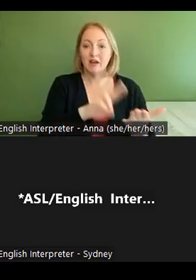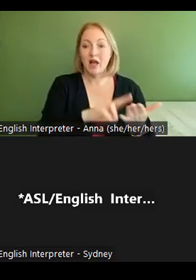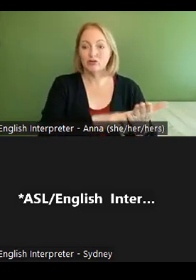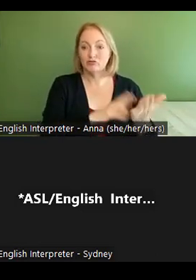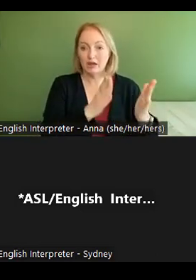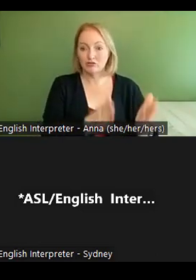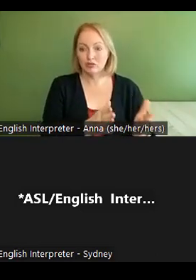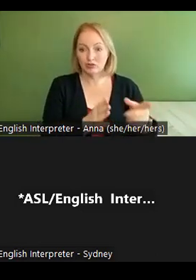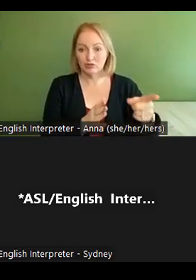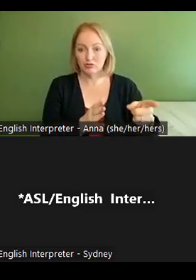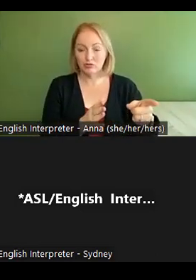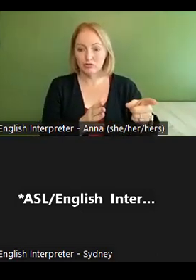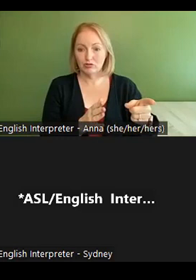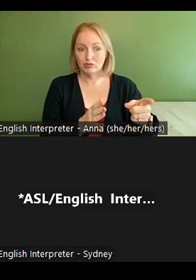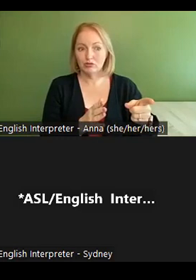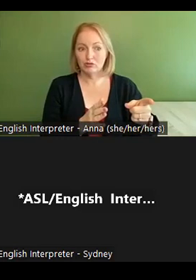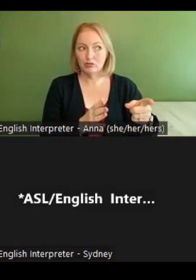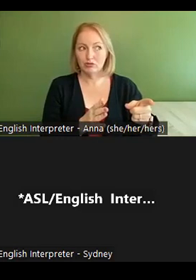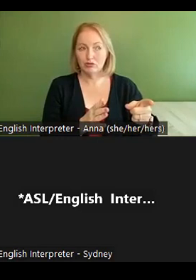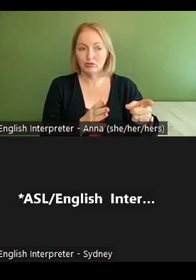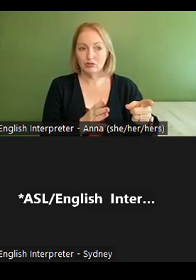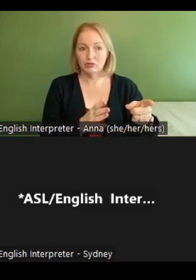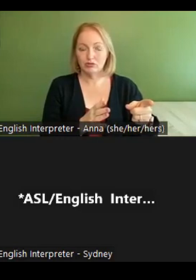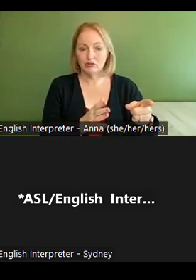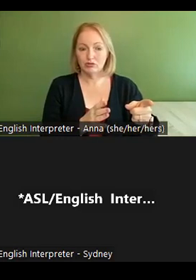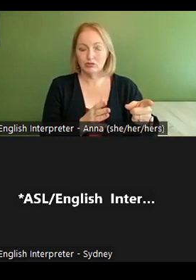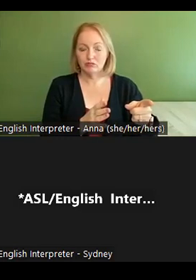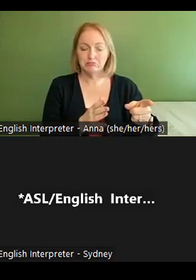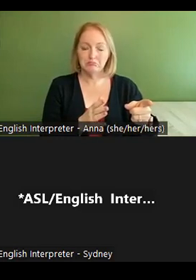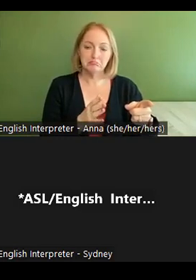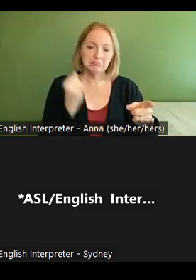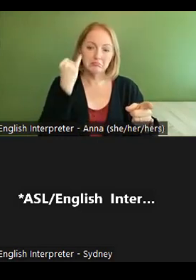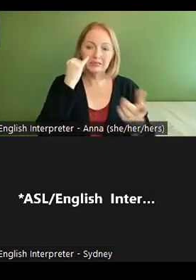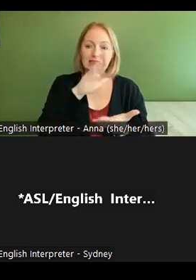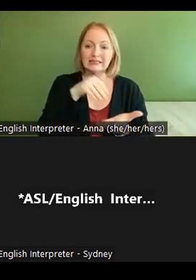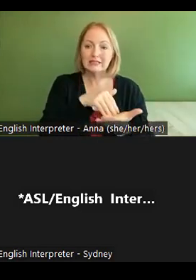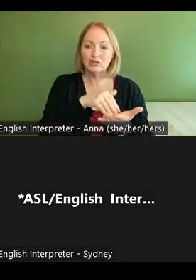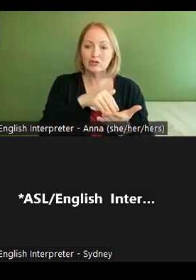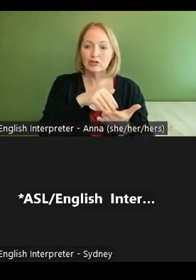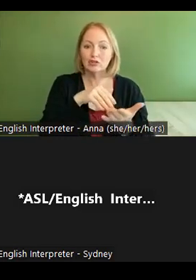contractor has received, for instance, they have center-based